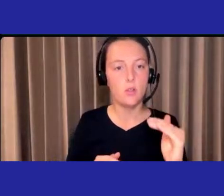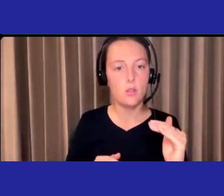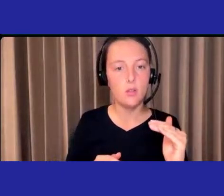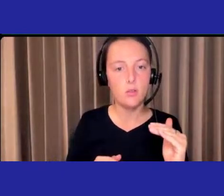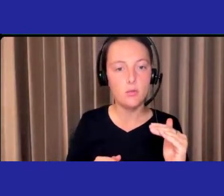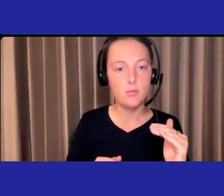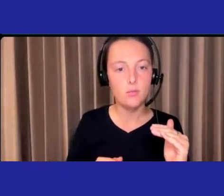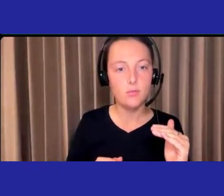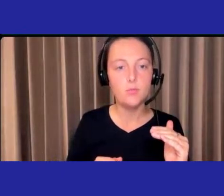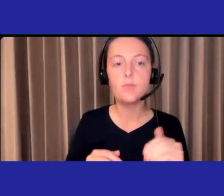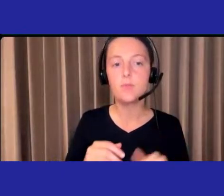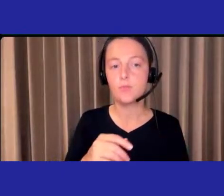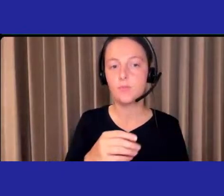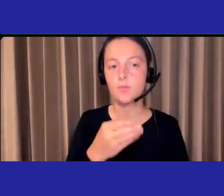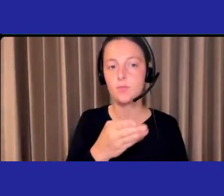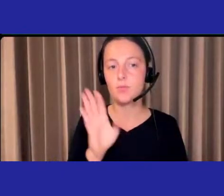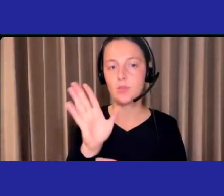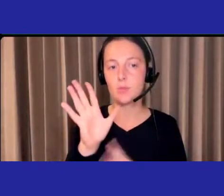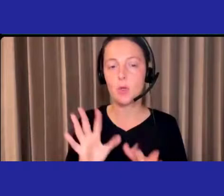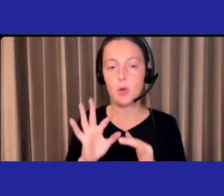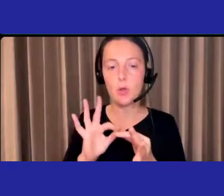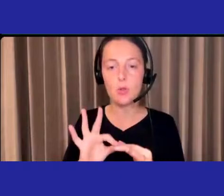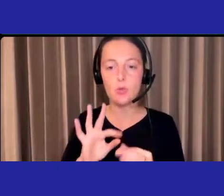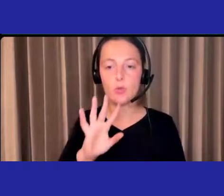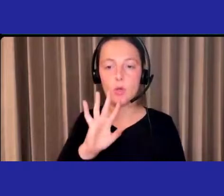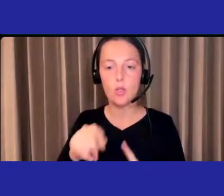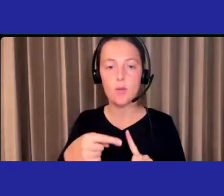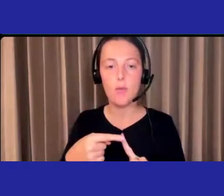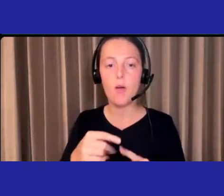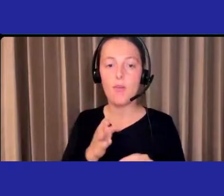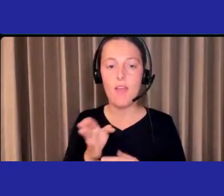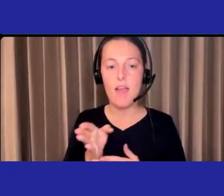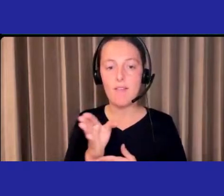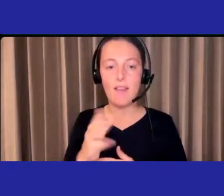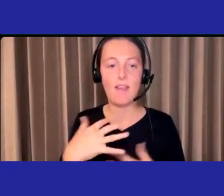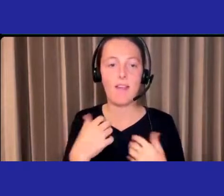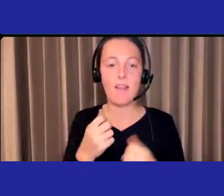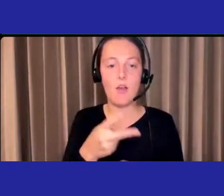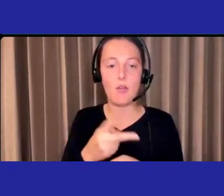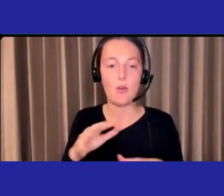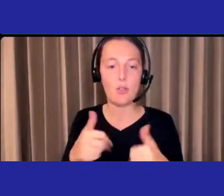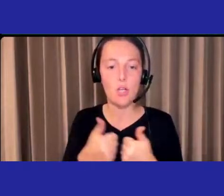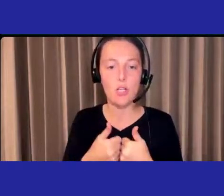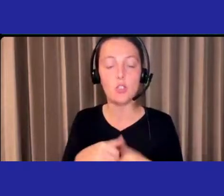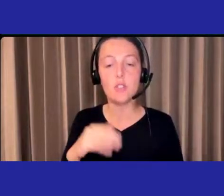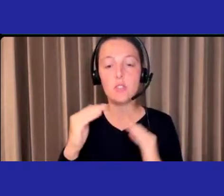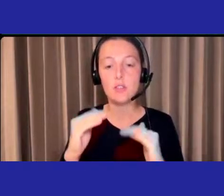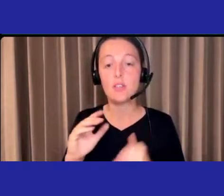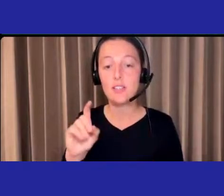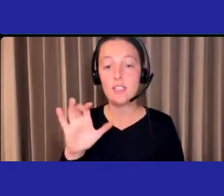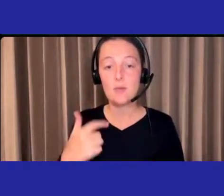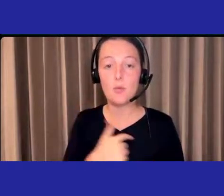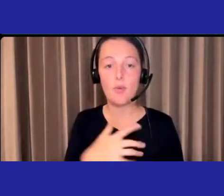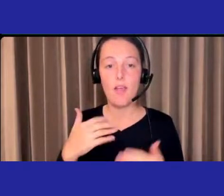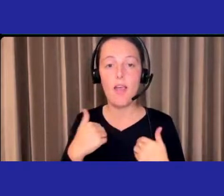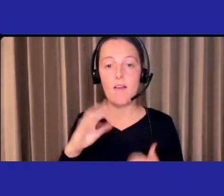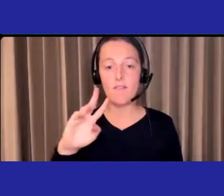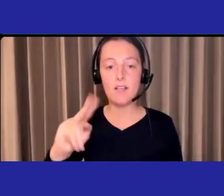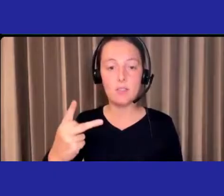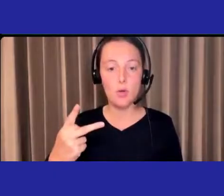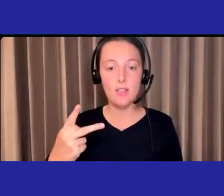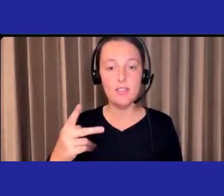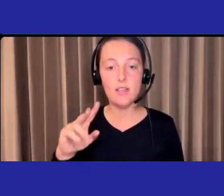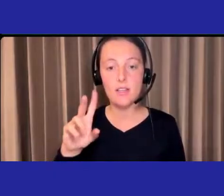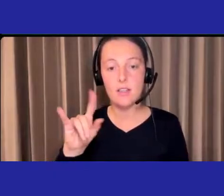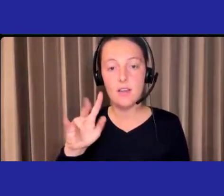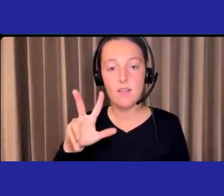healthcare challenges. In December, we had Vice President Ms. Divya Pathak, who also had a conversation on